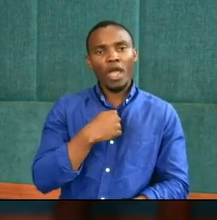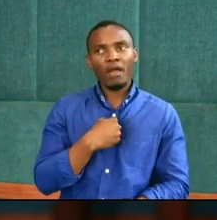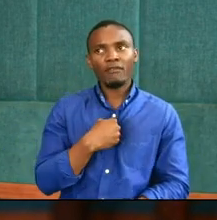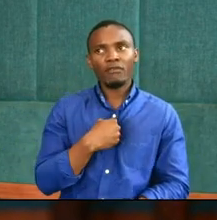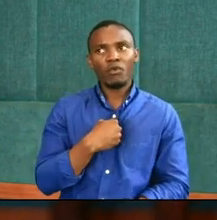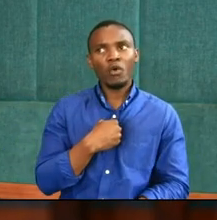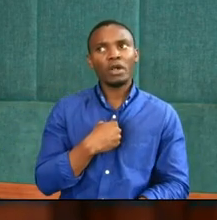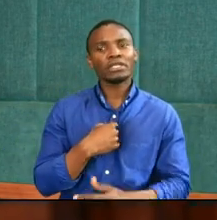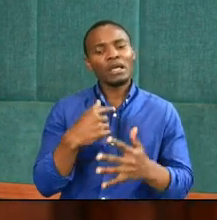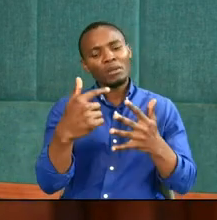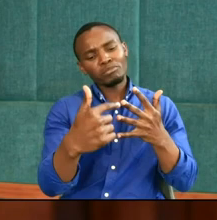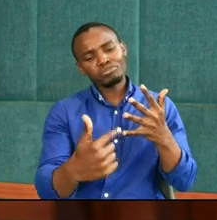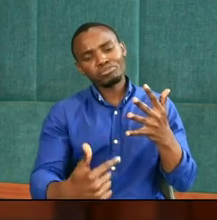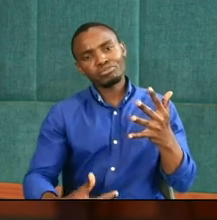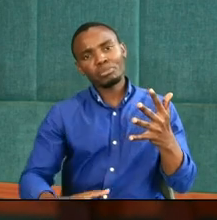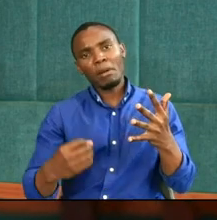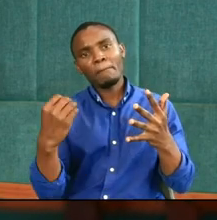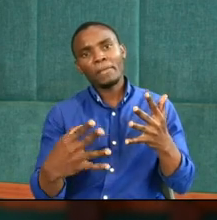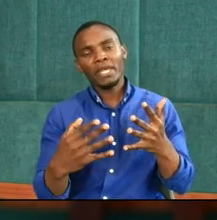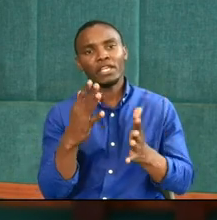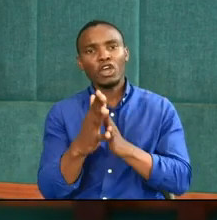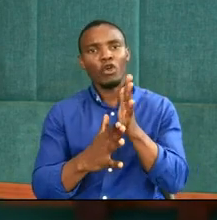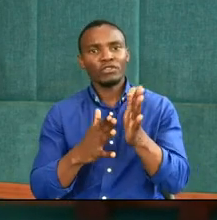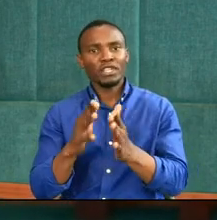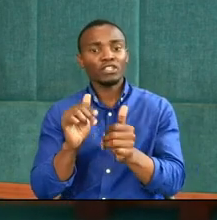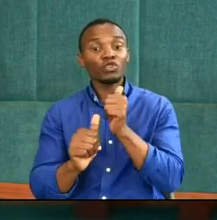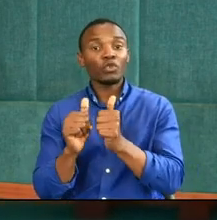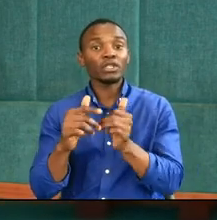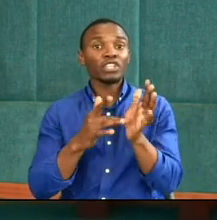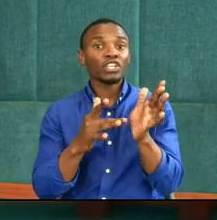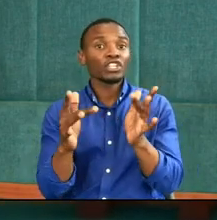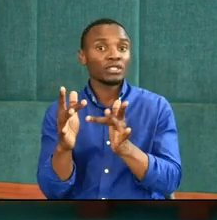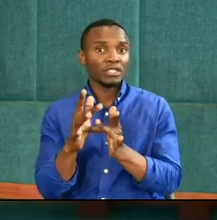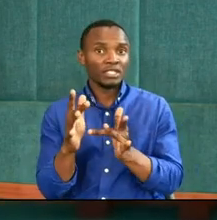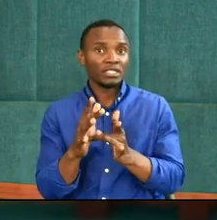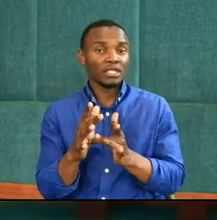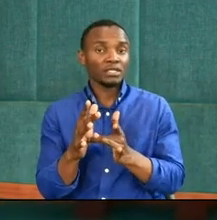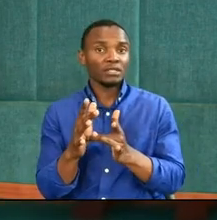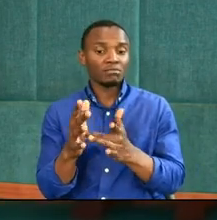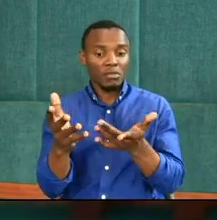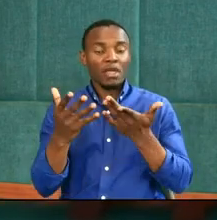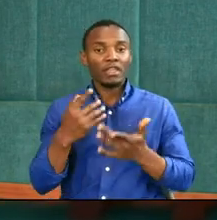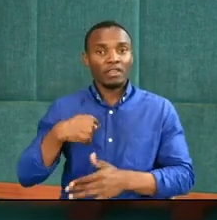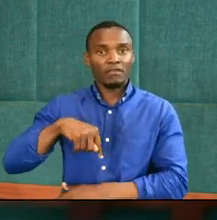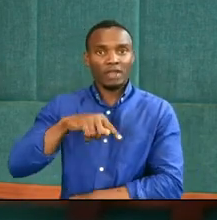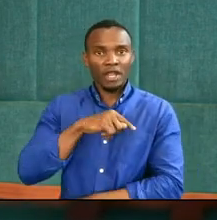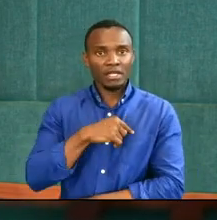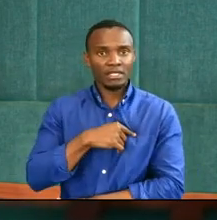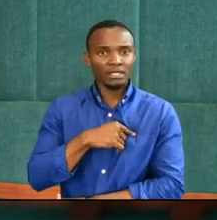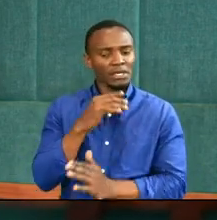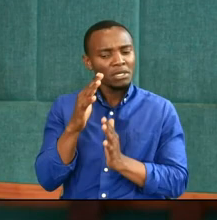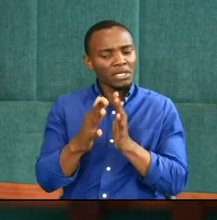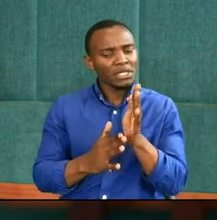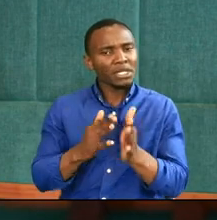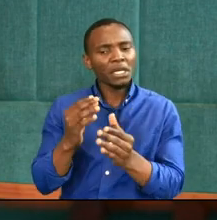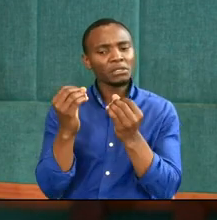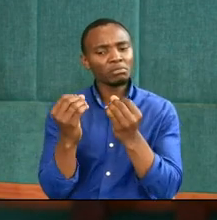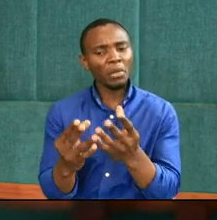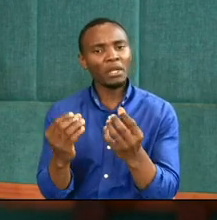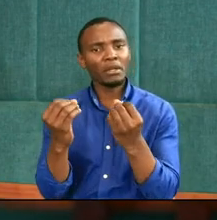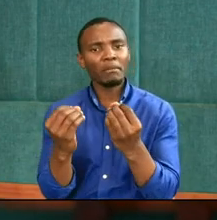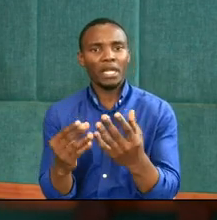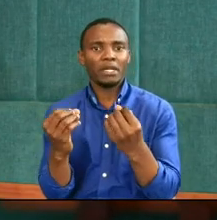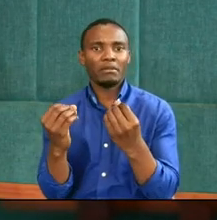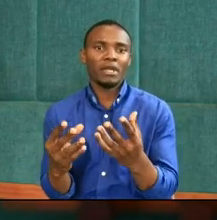litany of signs that Jesus has given us. Signs after signs after